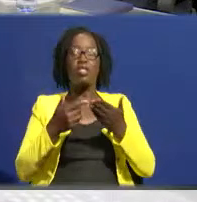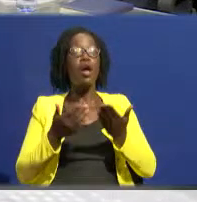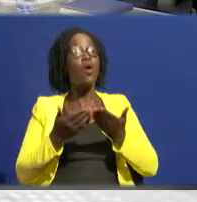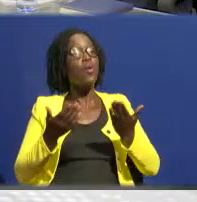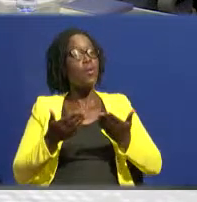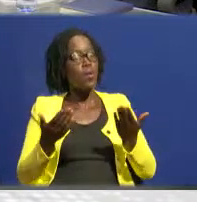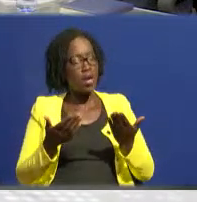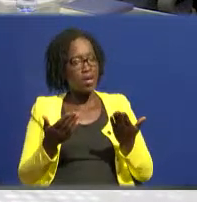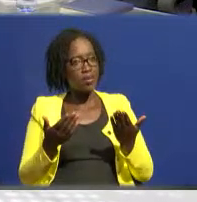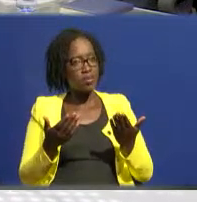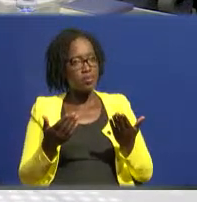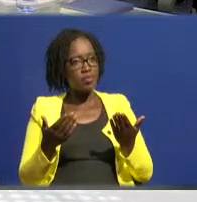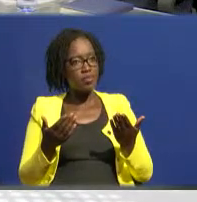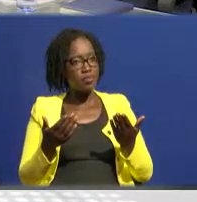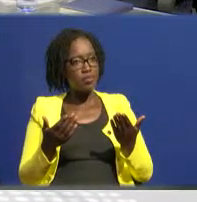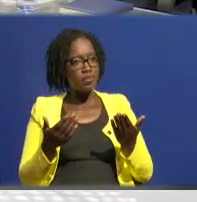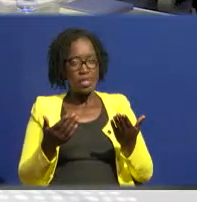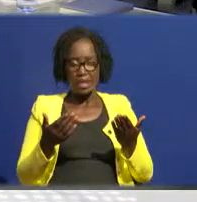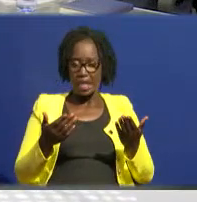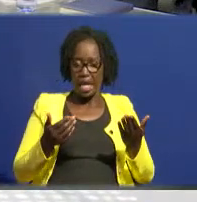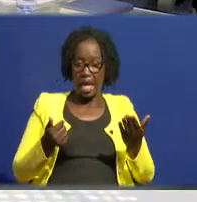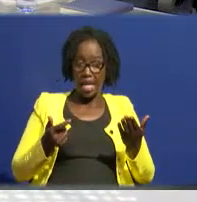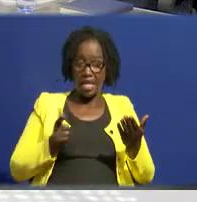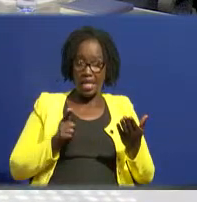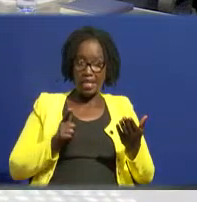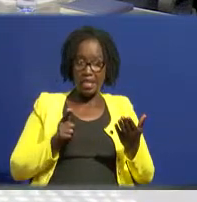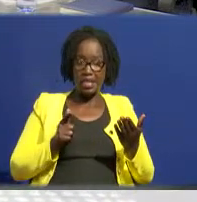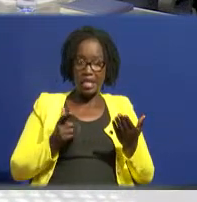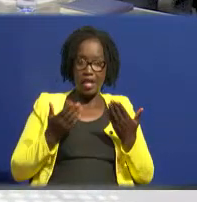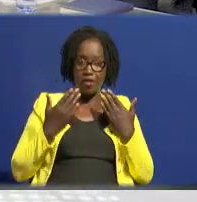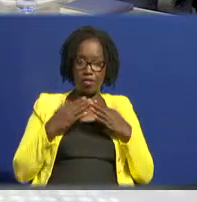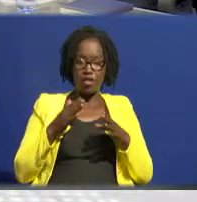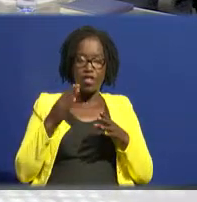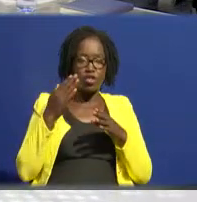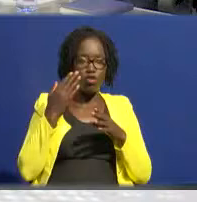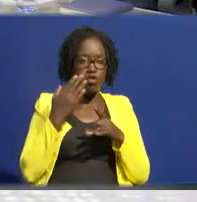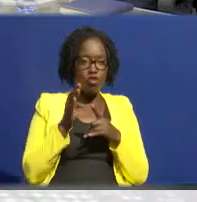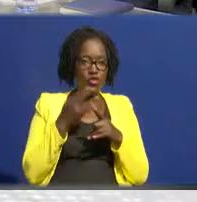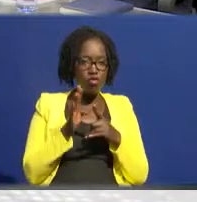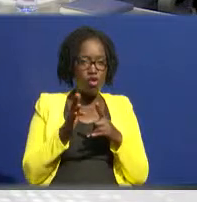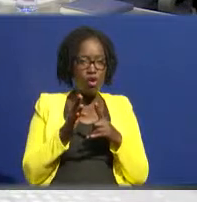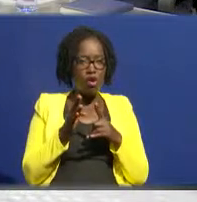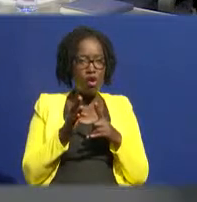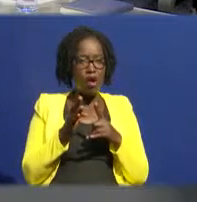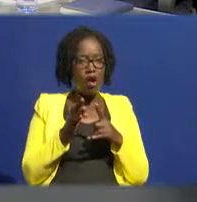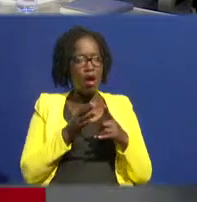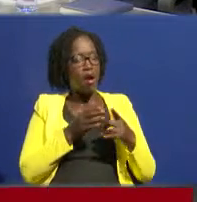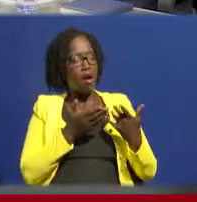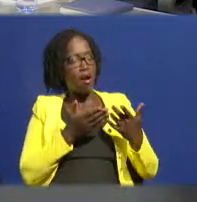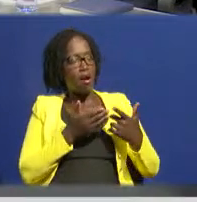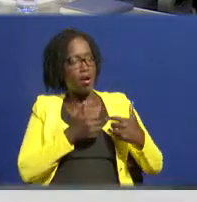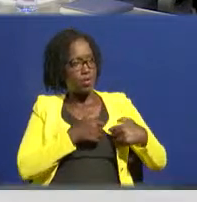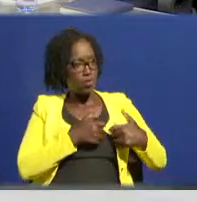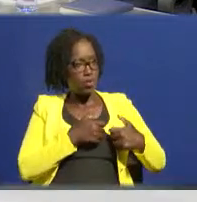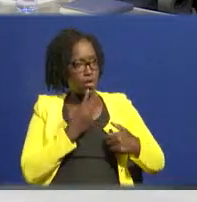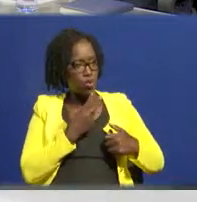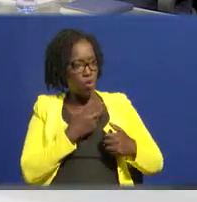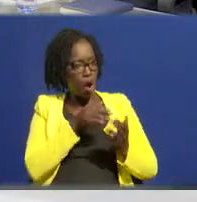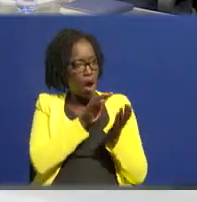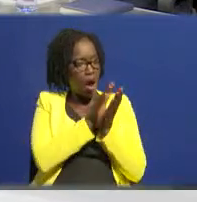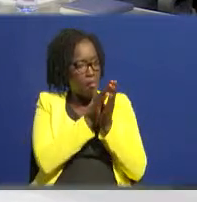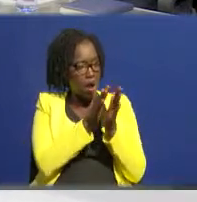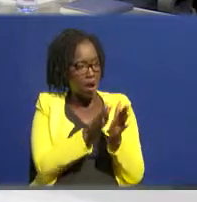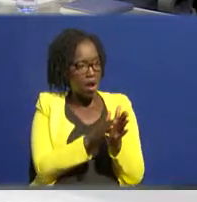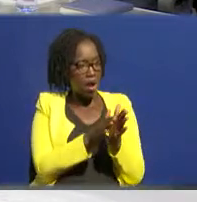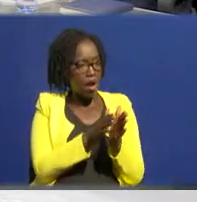where a lady has just cleared high school. He's dating a banker who has promised that